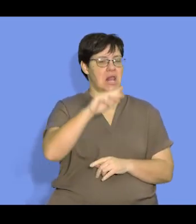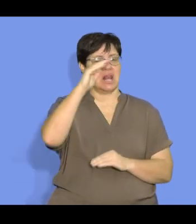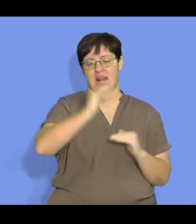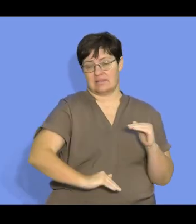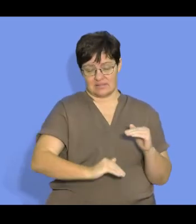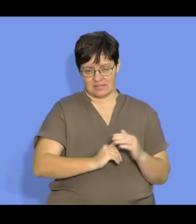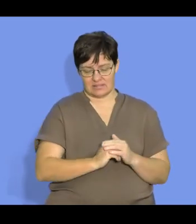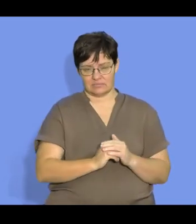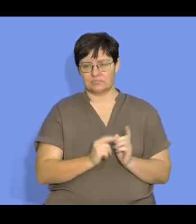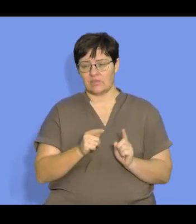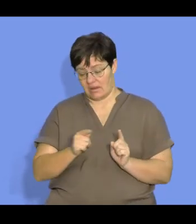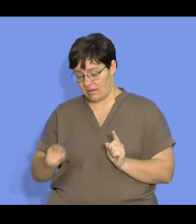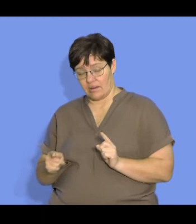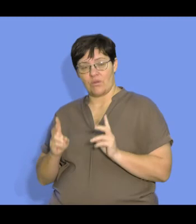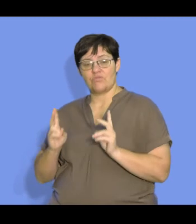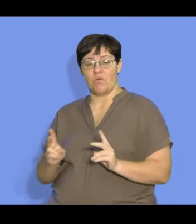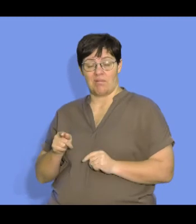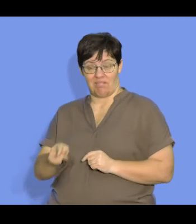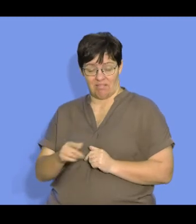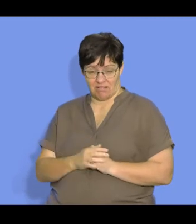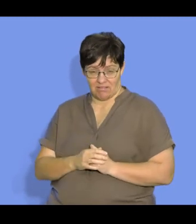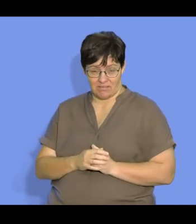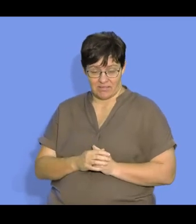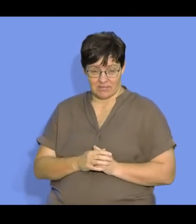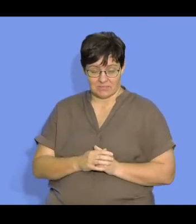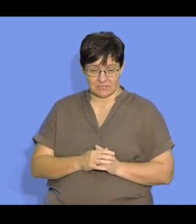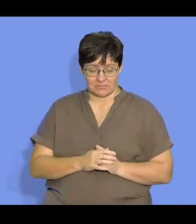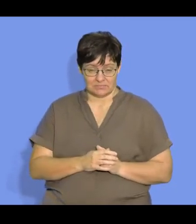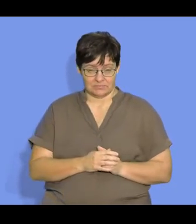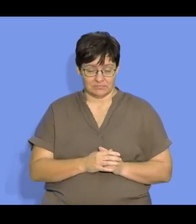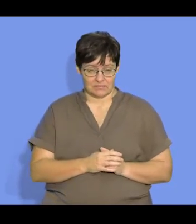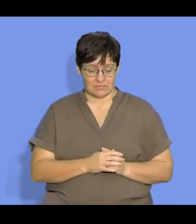energy than the particles in the original